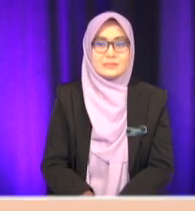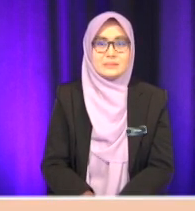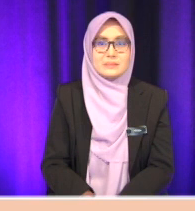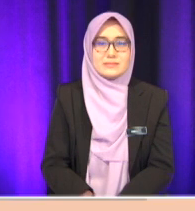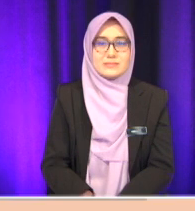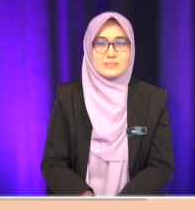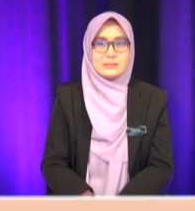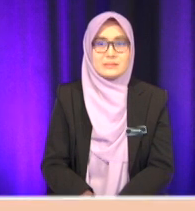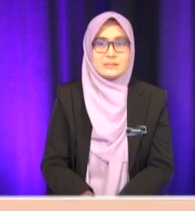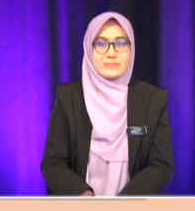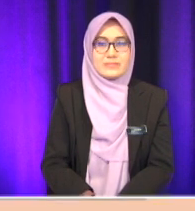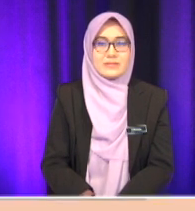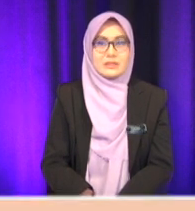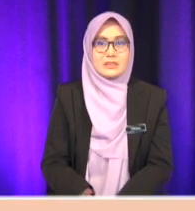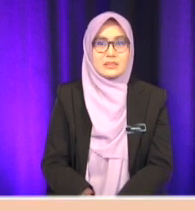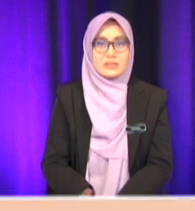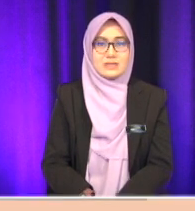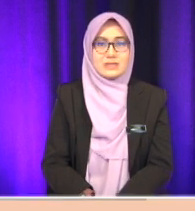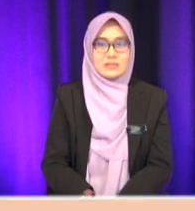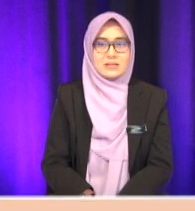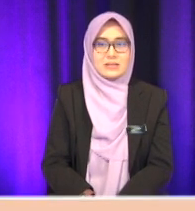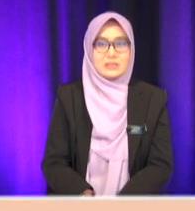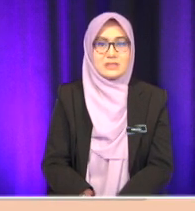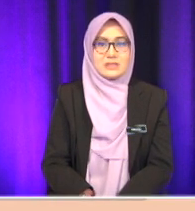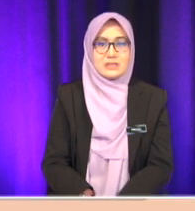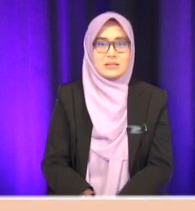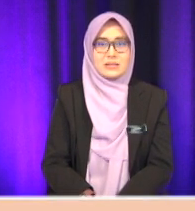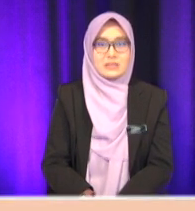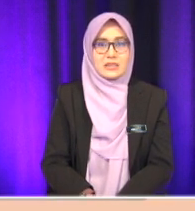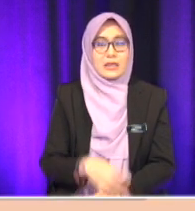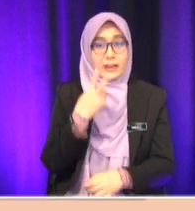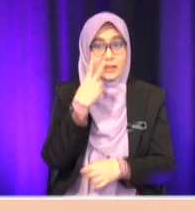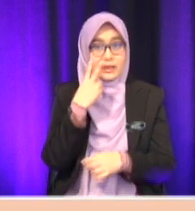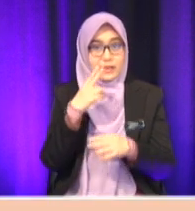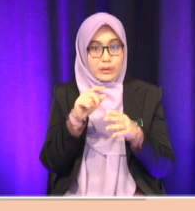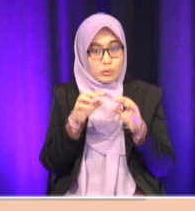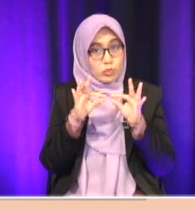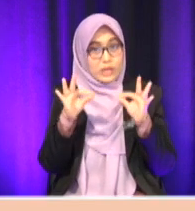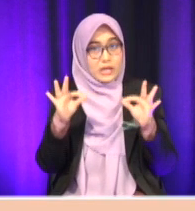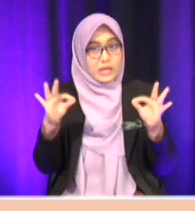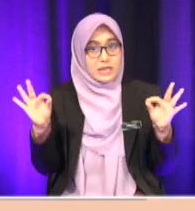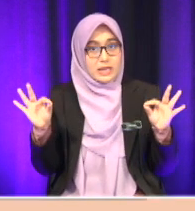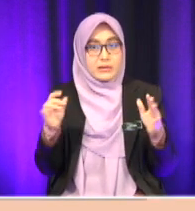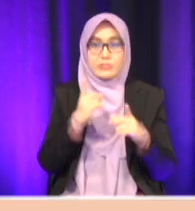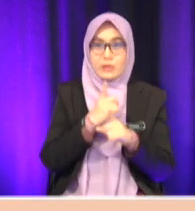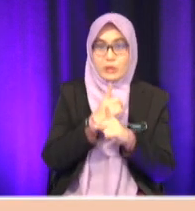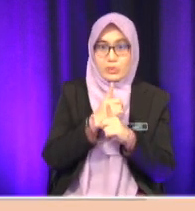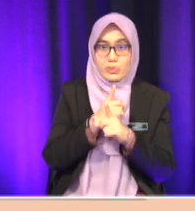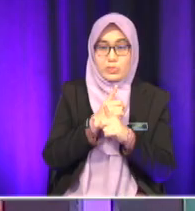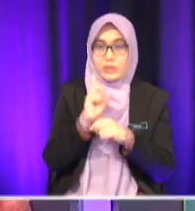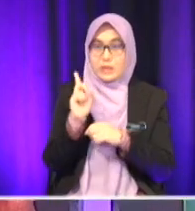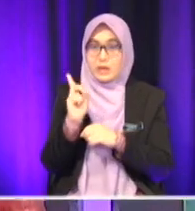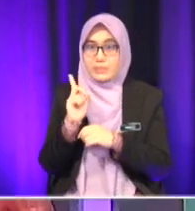will compete in activities that challenge them to solve problems. So they are